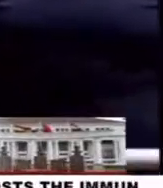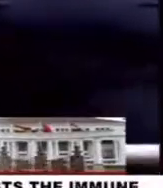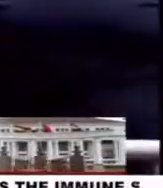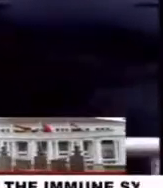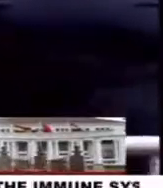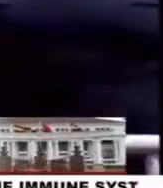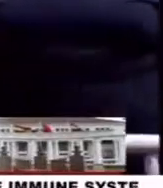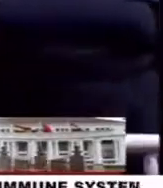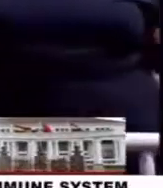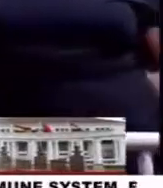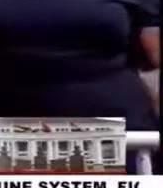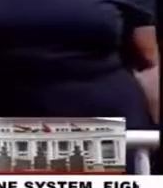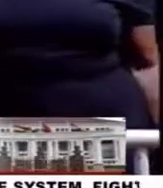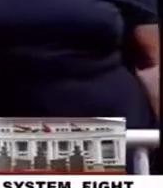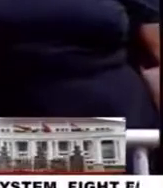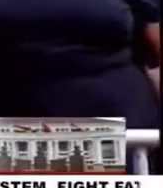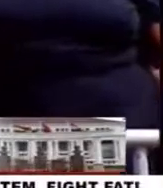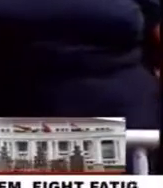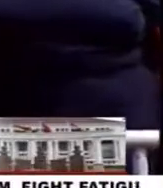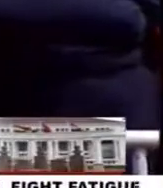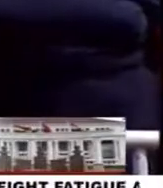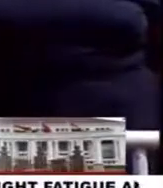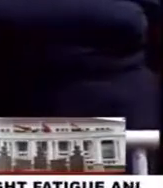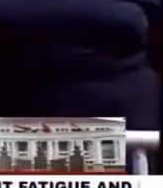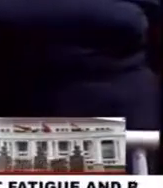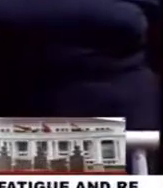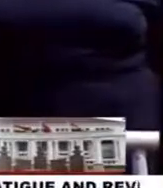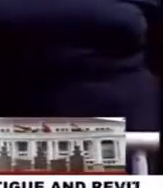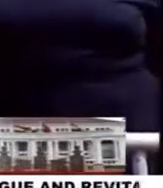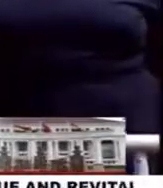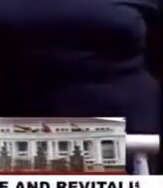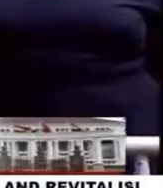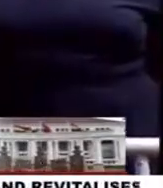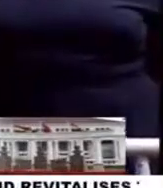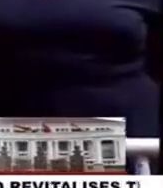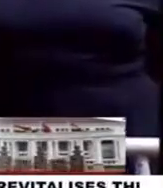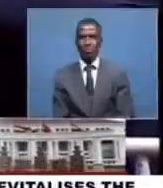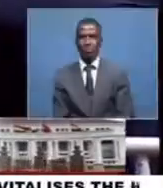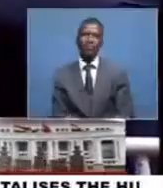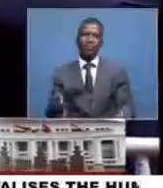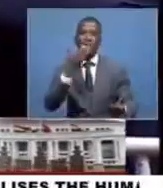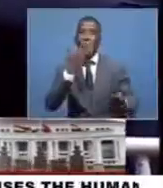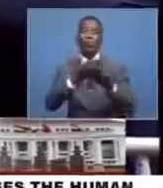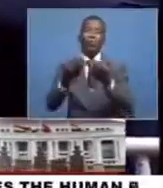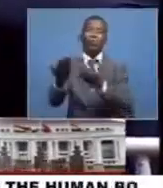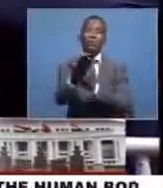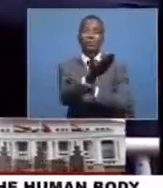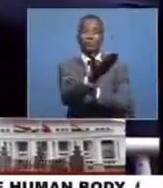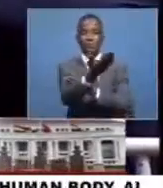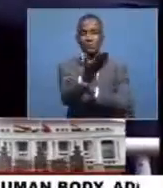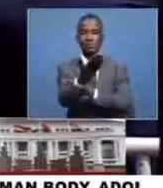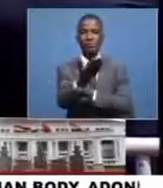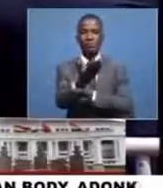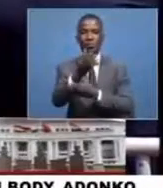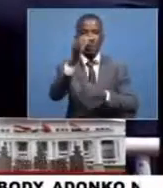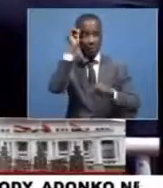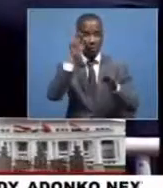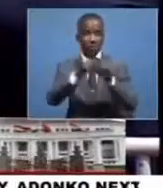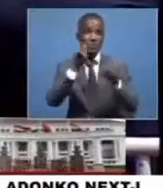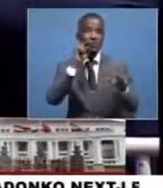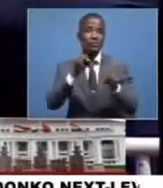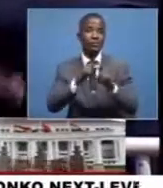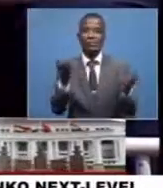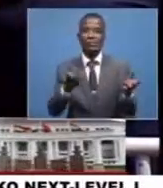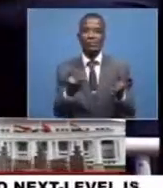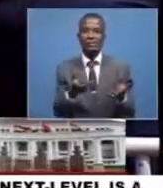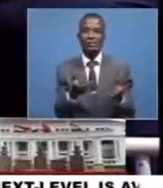Are you ready? Are you ready? Okay. Good morning, ladies and gentlemen. Well, I don't